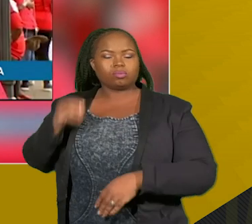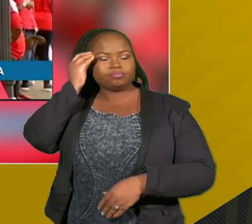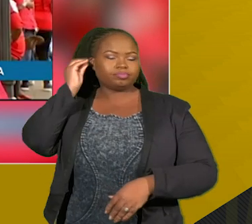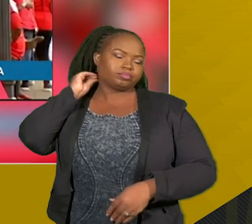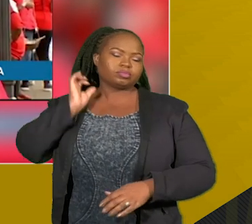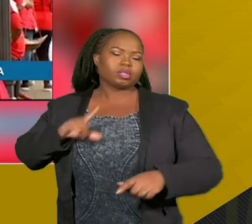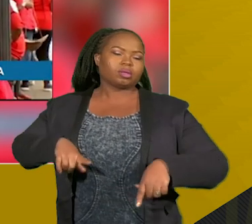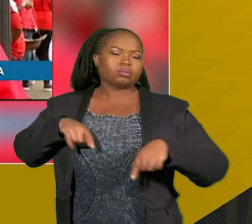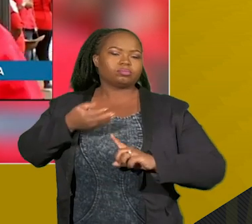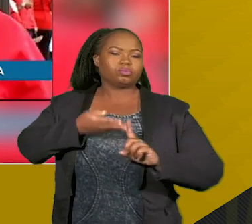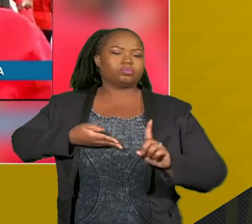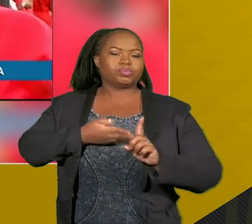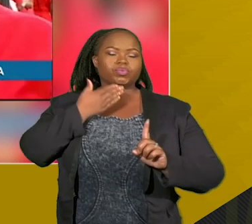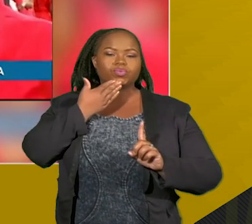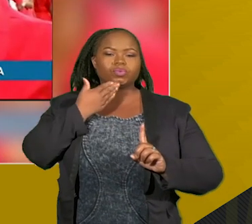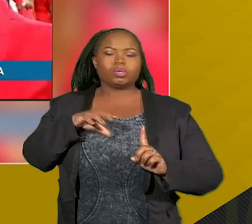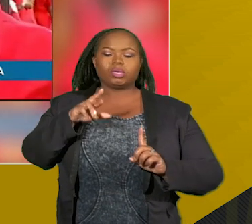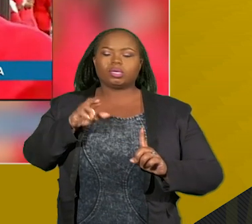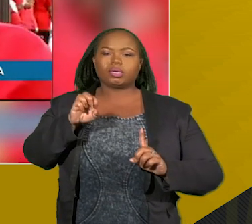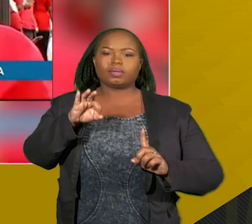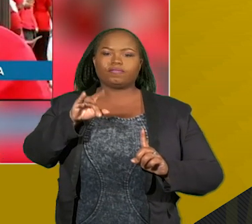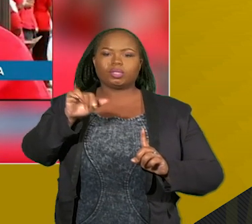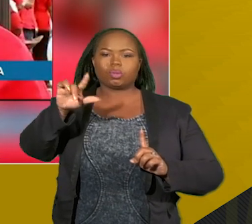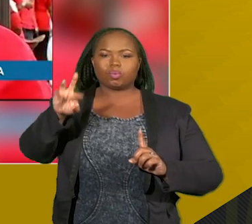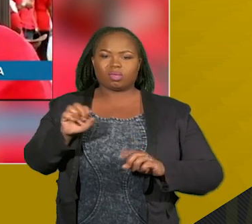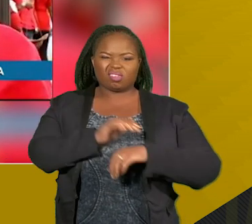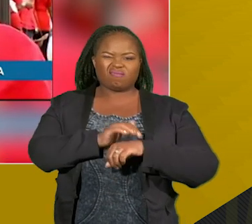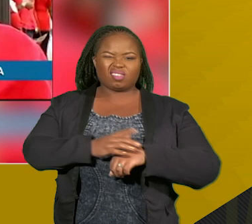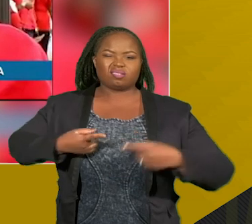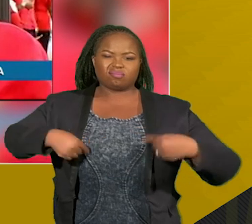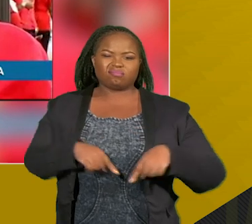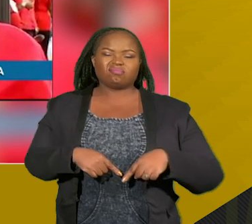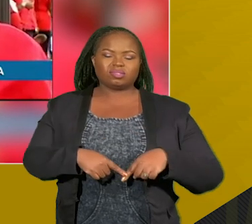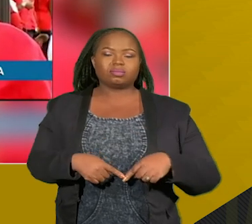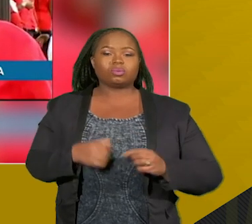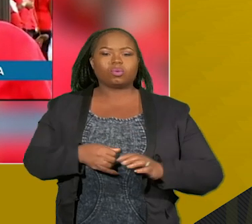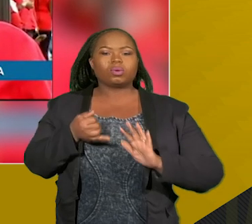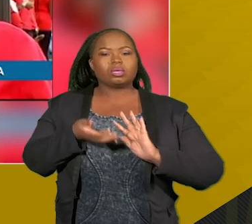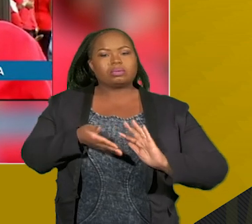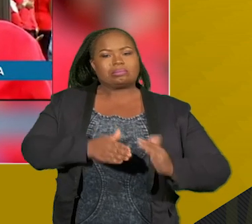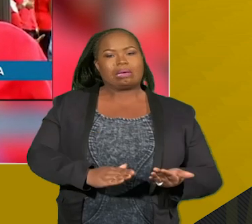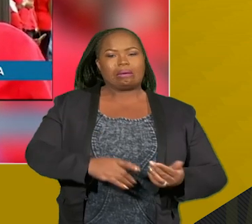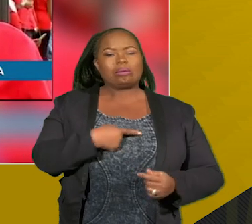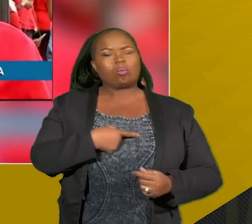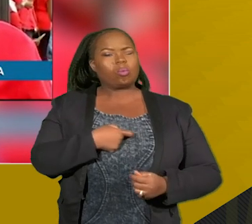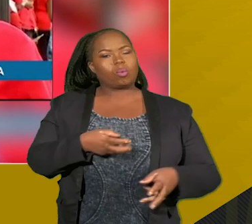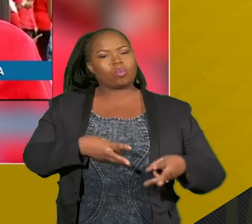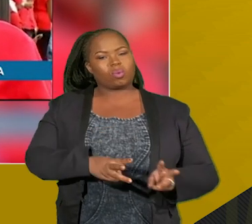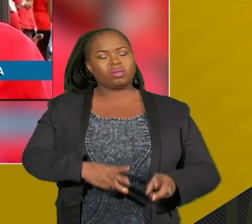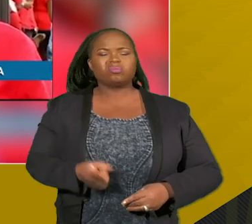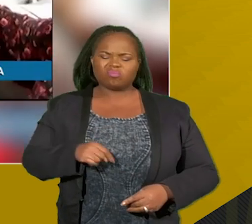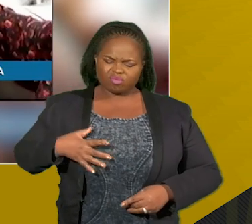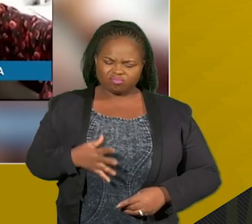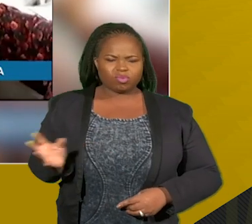Refilwe Tebele, our friend, who was brutally murdered. We just want women to raise up and